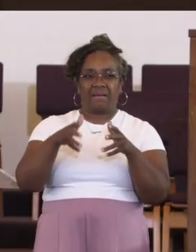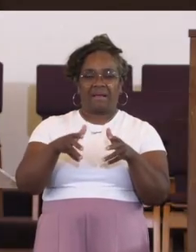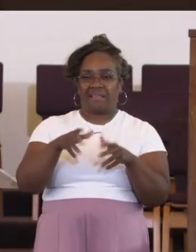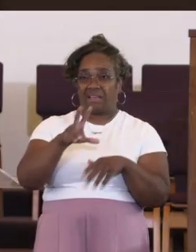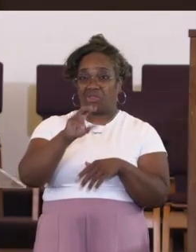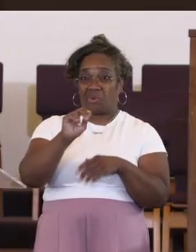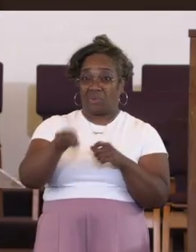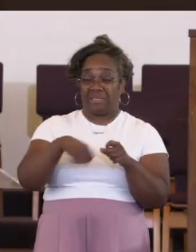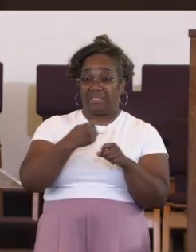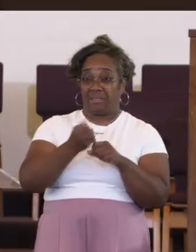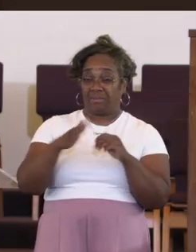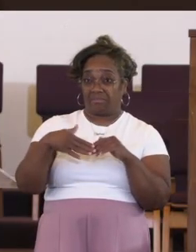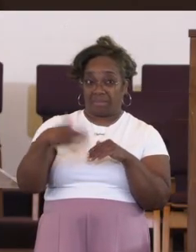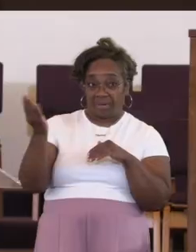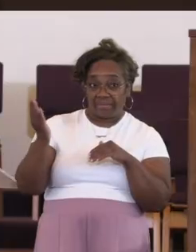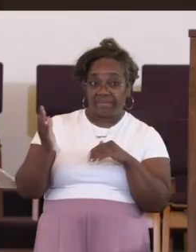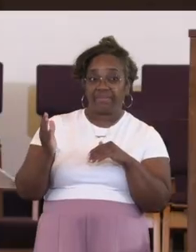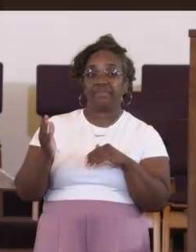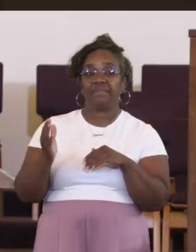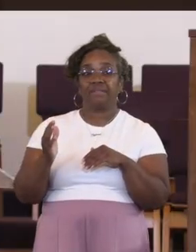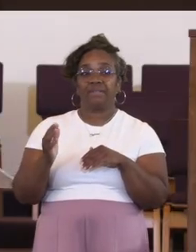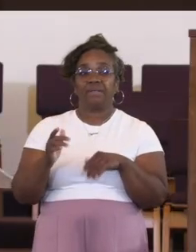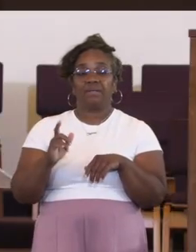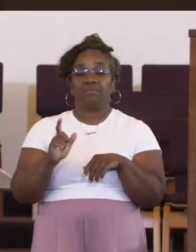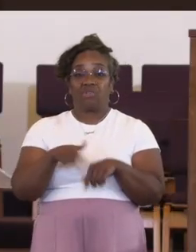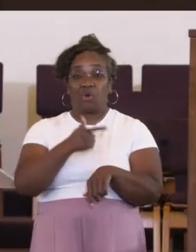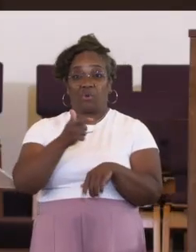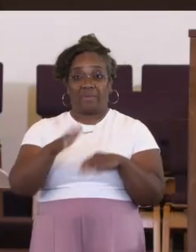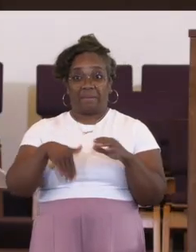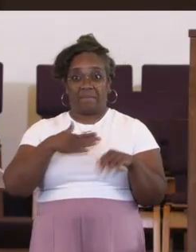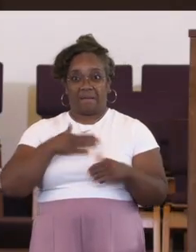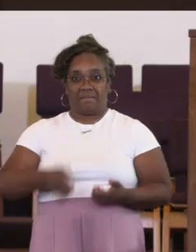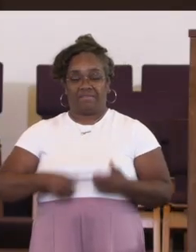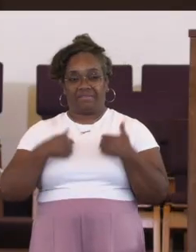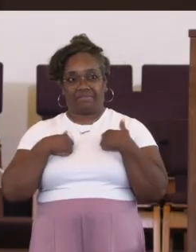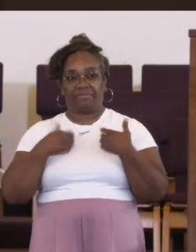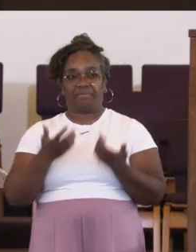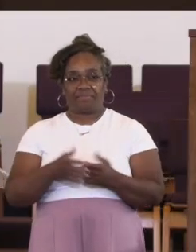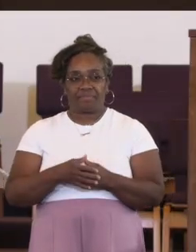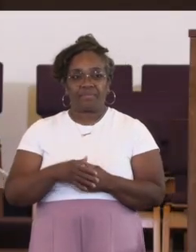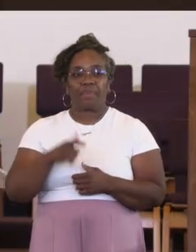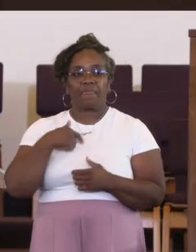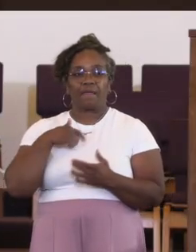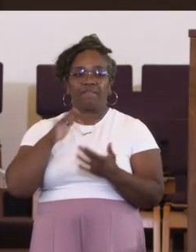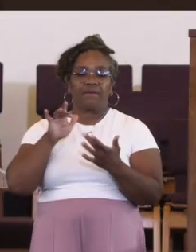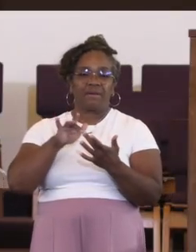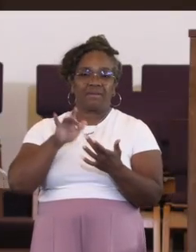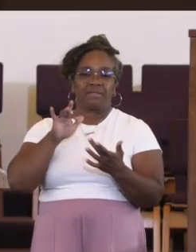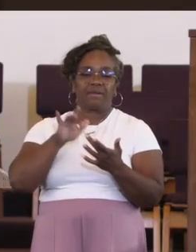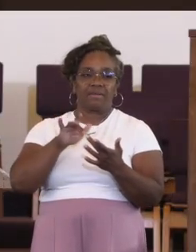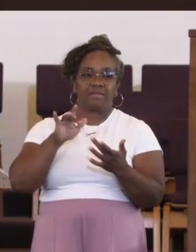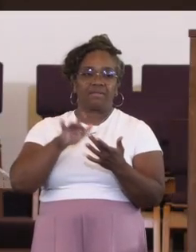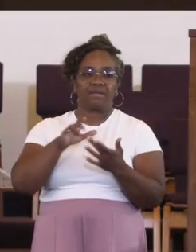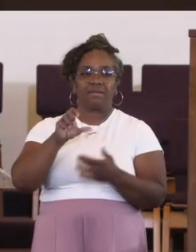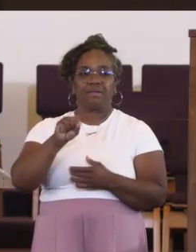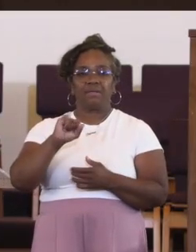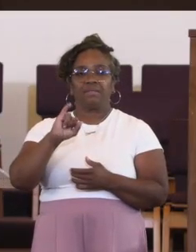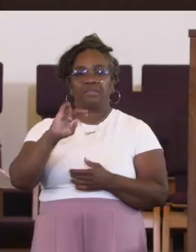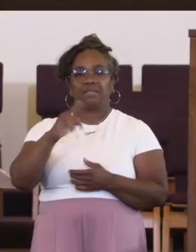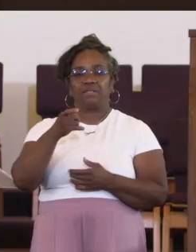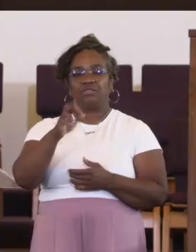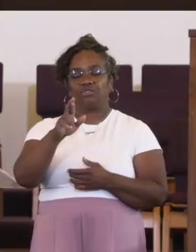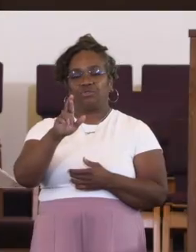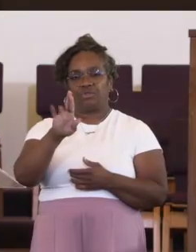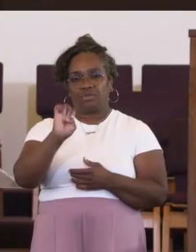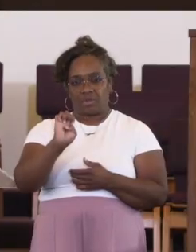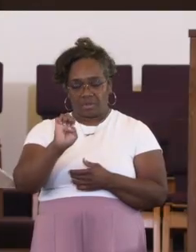30 years, so longer than I've been alive. I've been contacting Signature Associates. It's owned by the land bank. Right. It's in care of